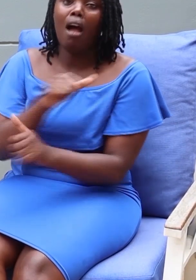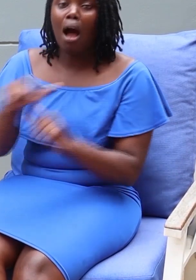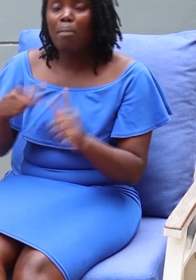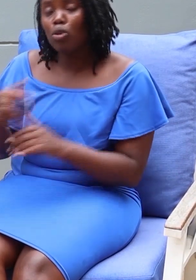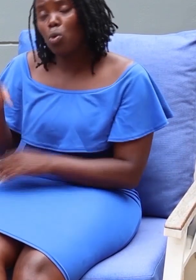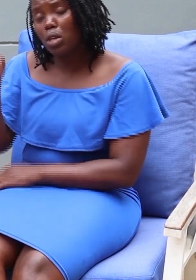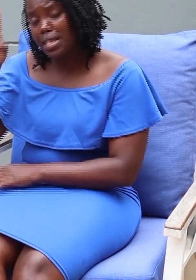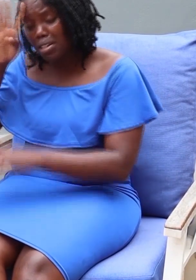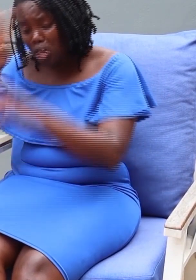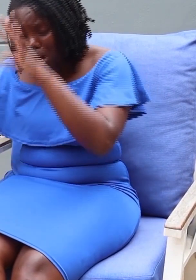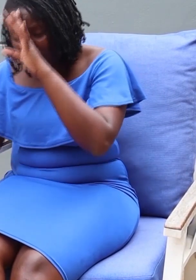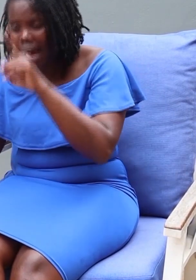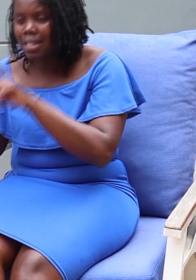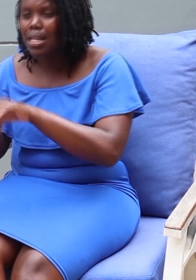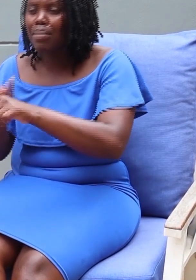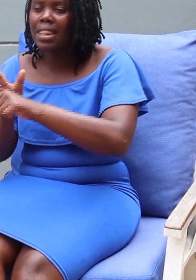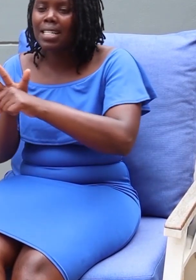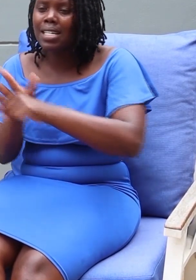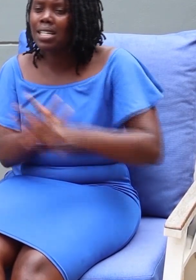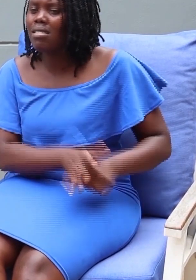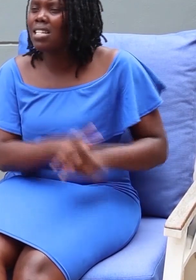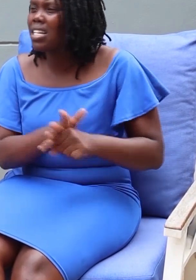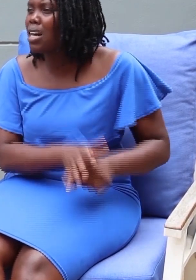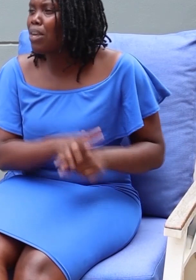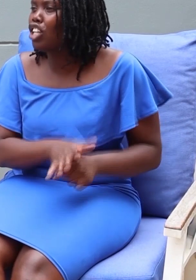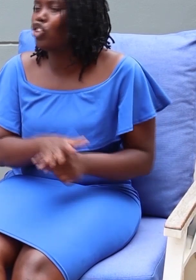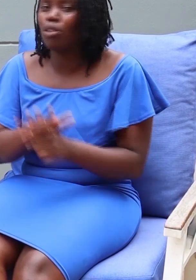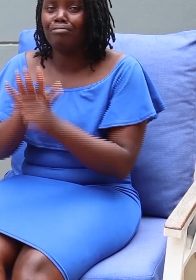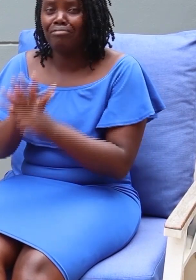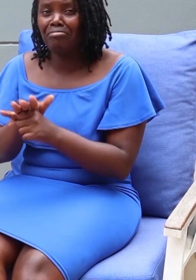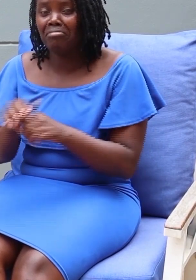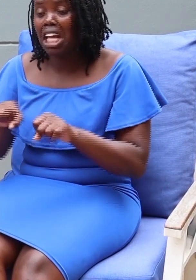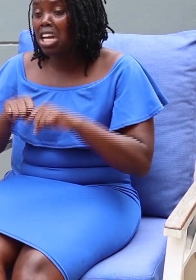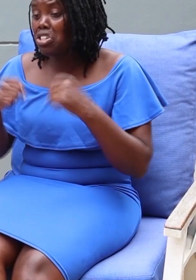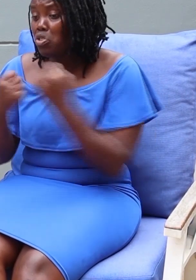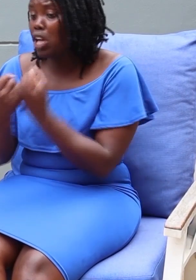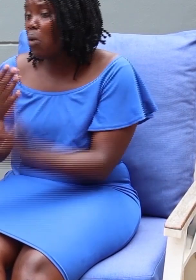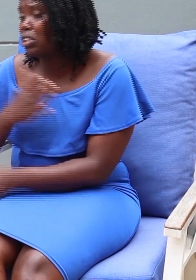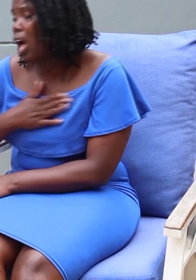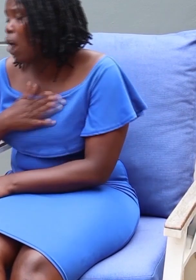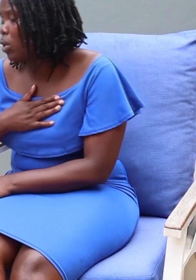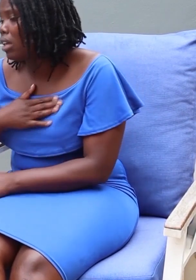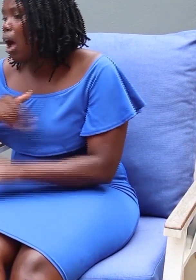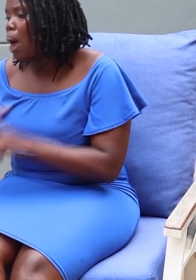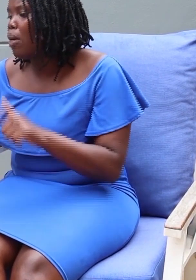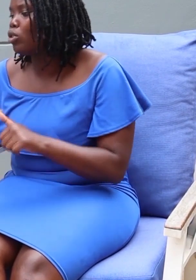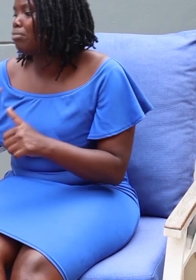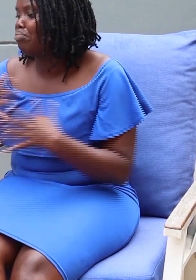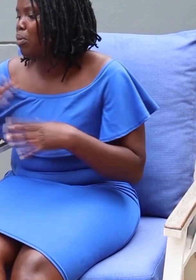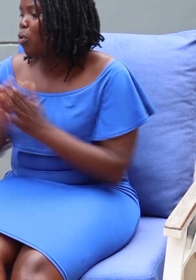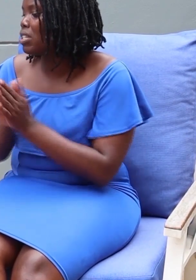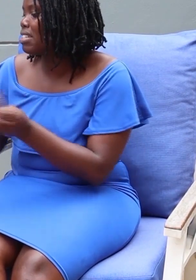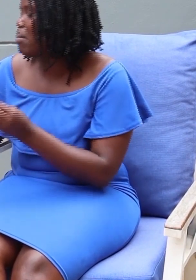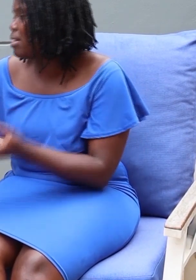forward to eradicate these stereotypes and discrimination in the society